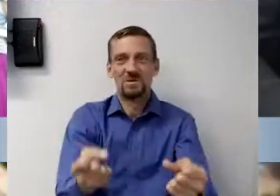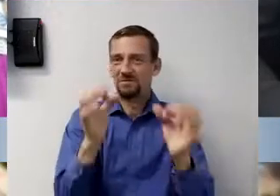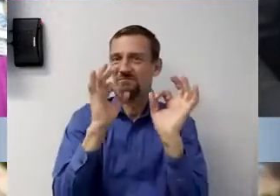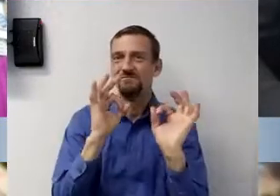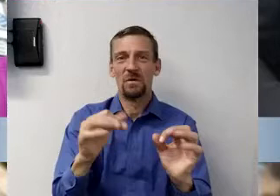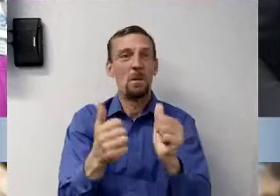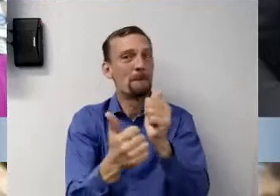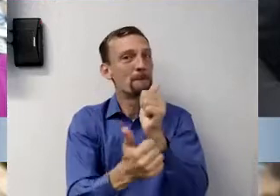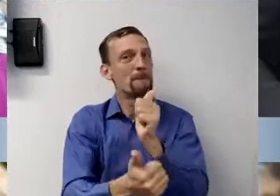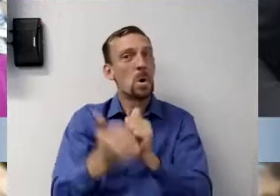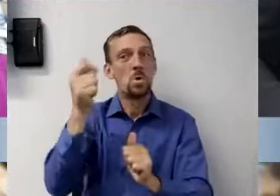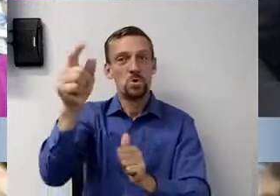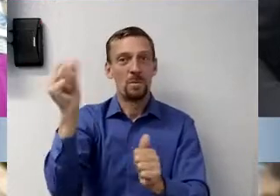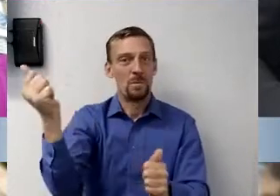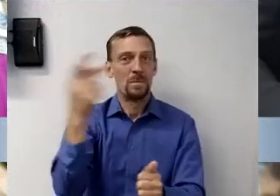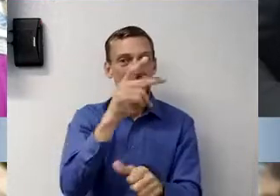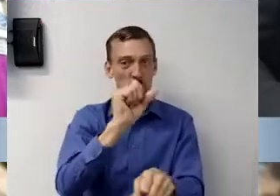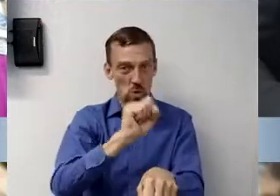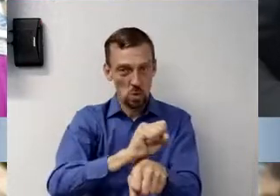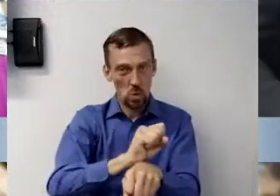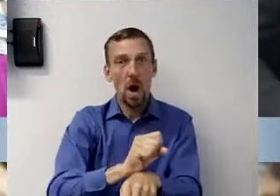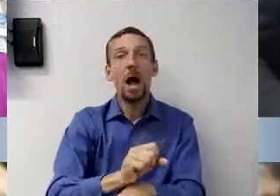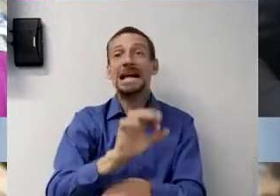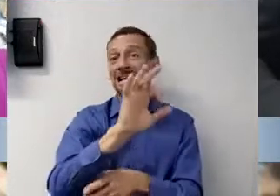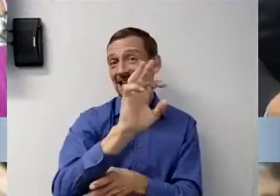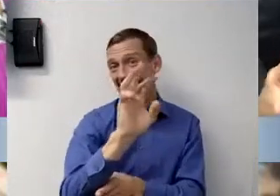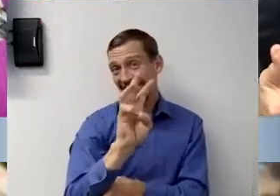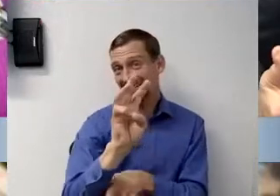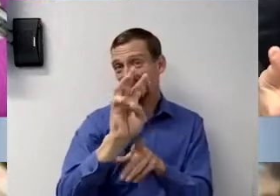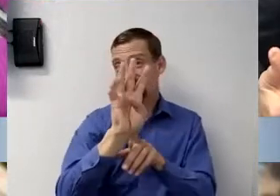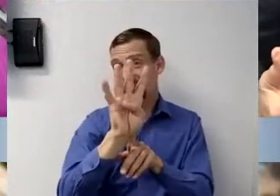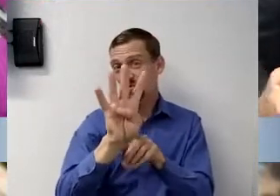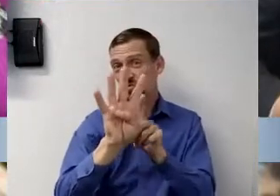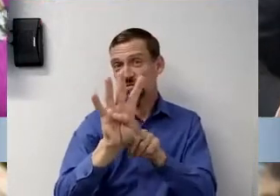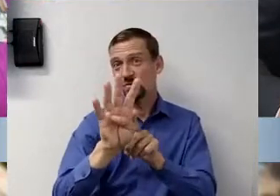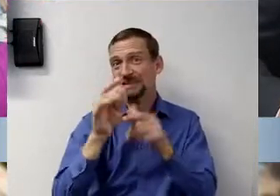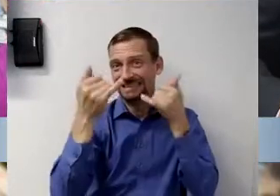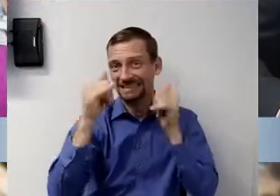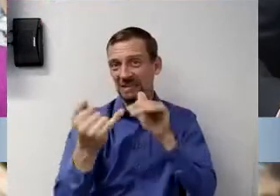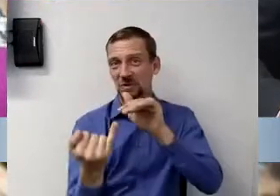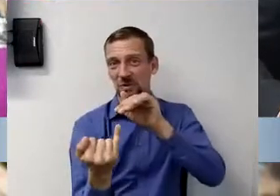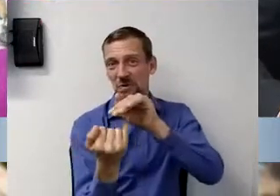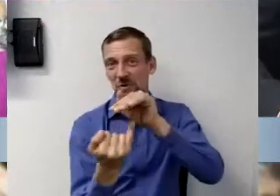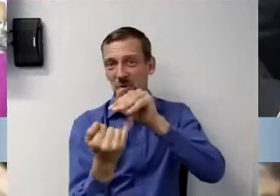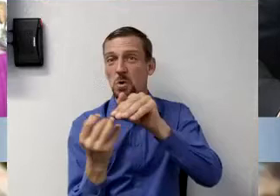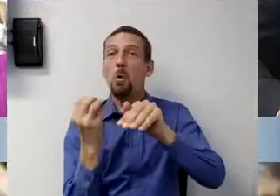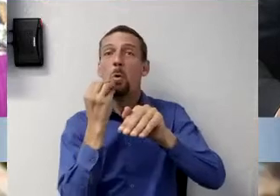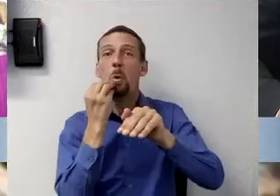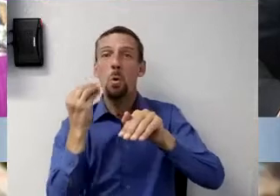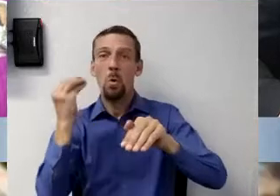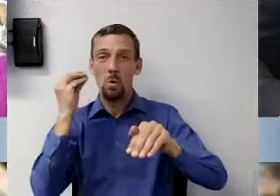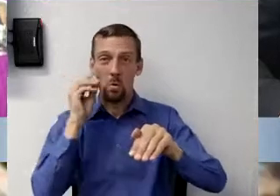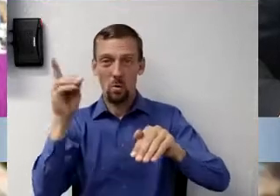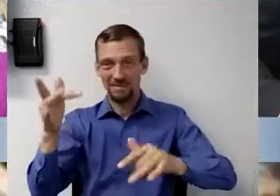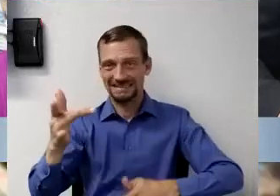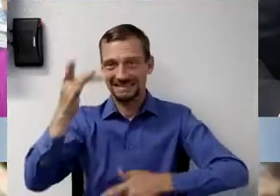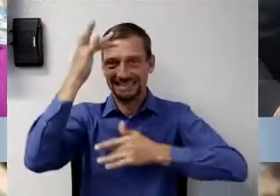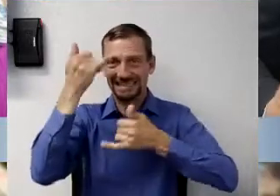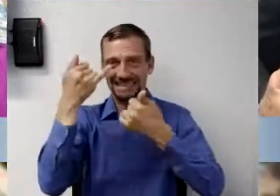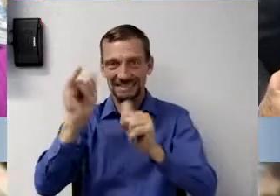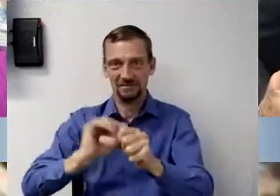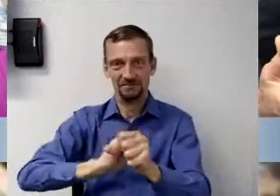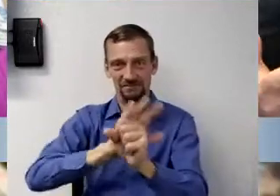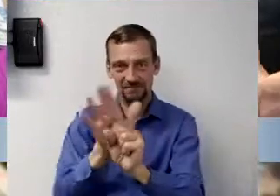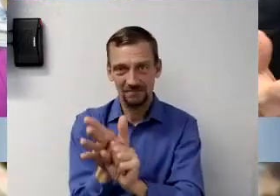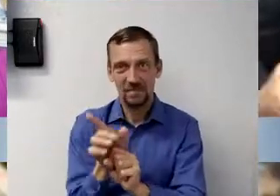work. But still, we have 64 that are still they're quarantined at home. The vast majority of them